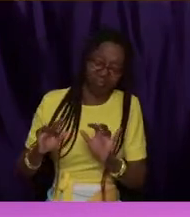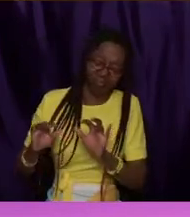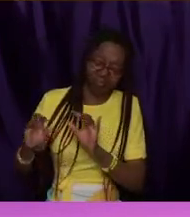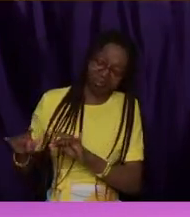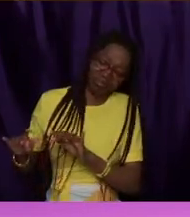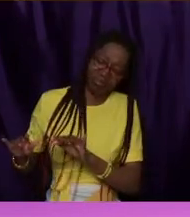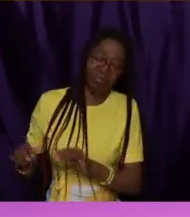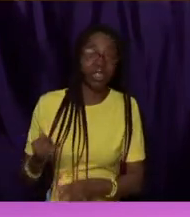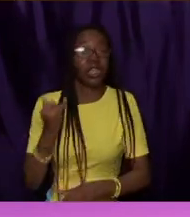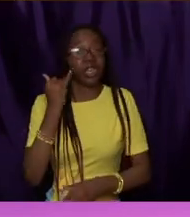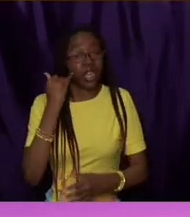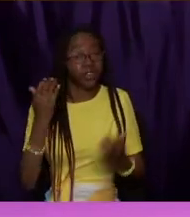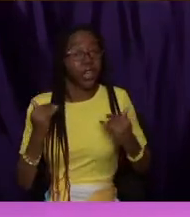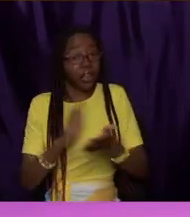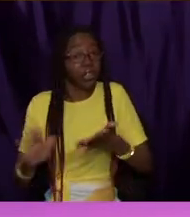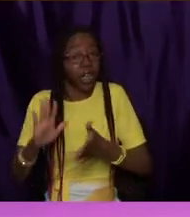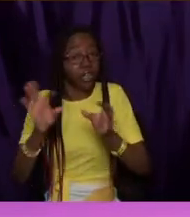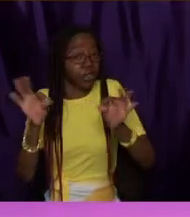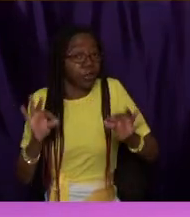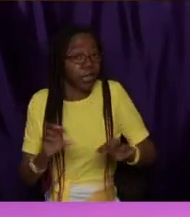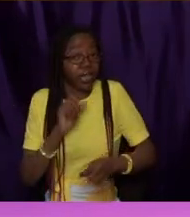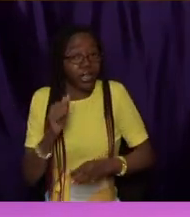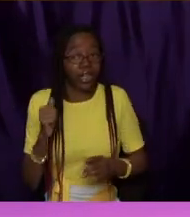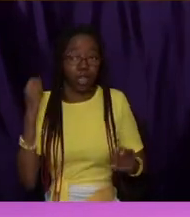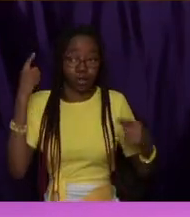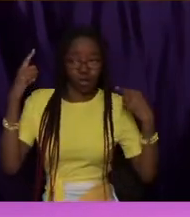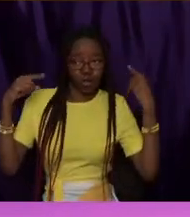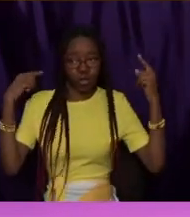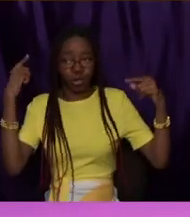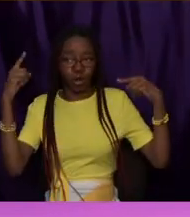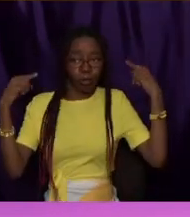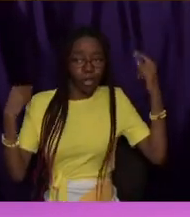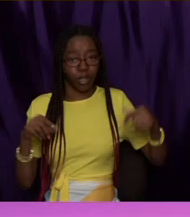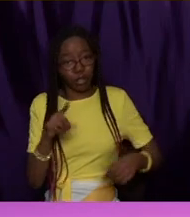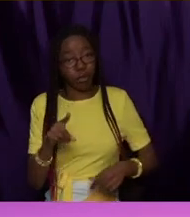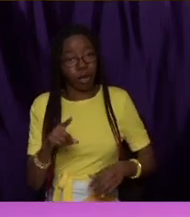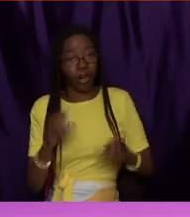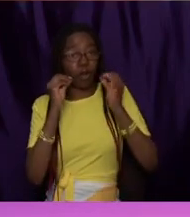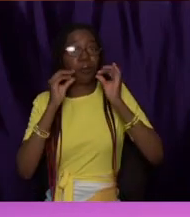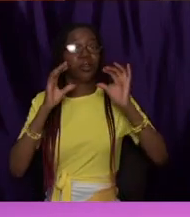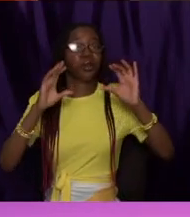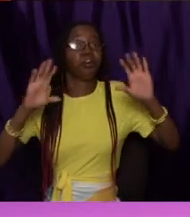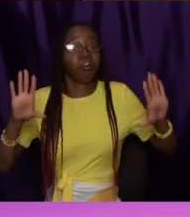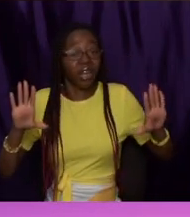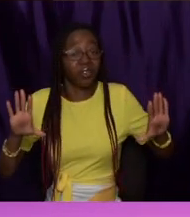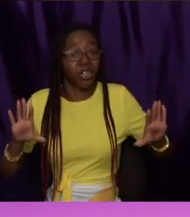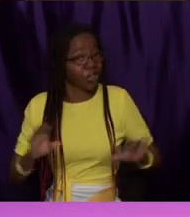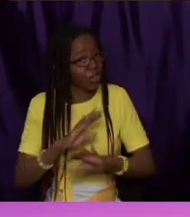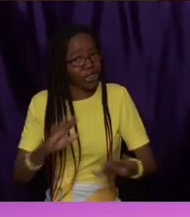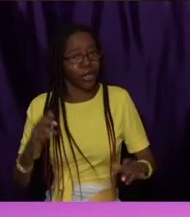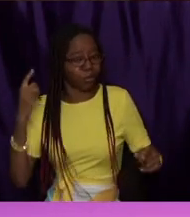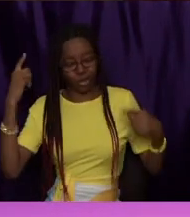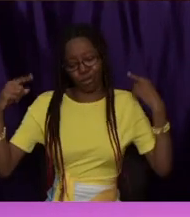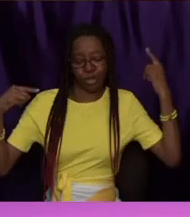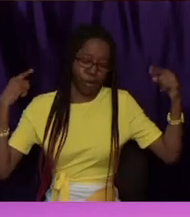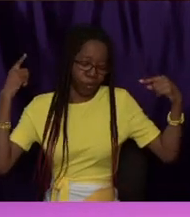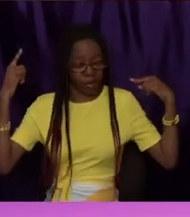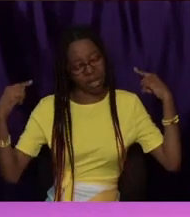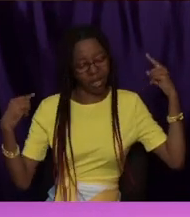If you got a degree and didn't lose your mind, you ought to open your mouth so you don't lose your mind.